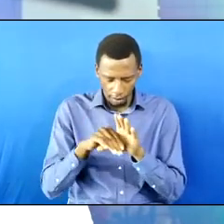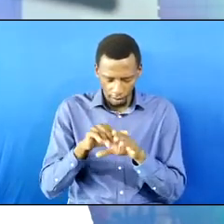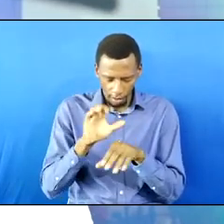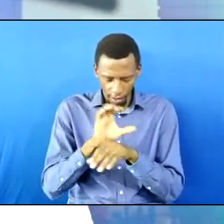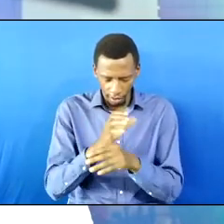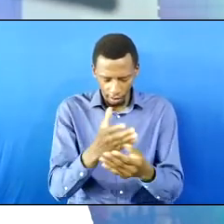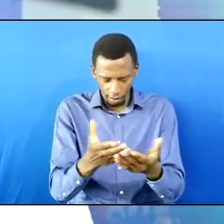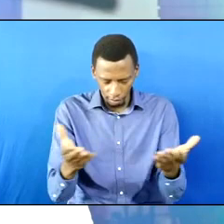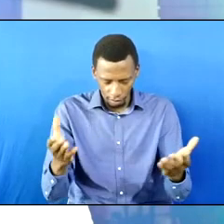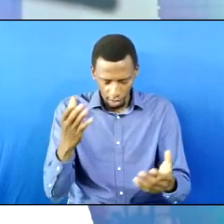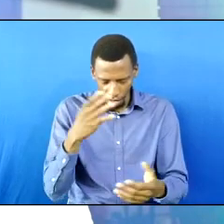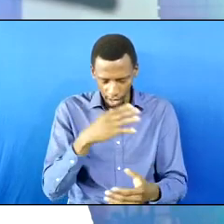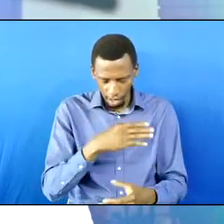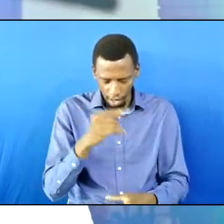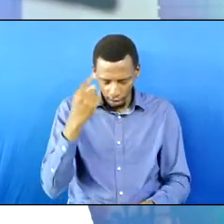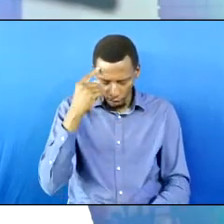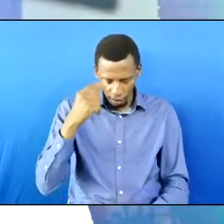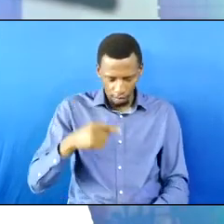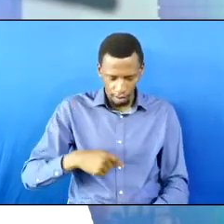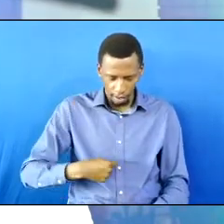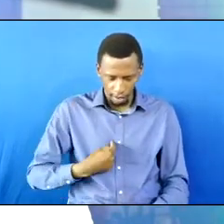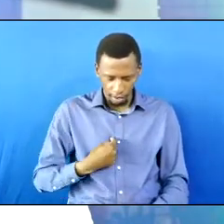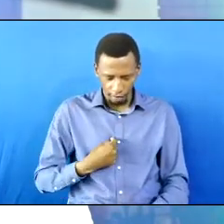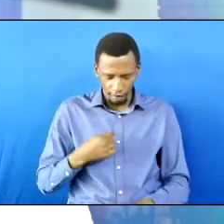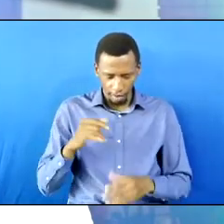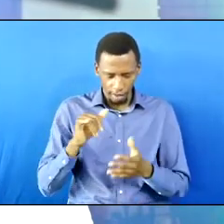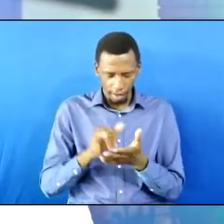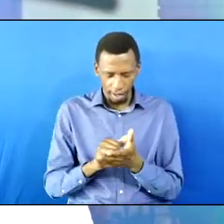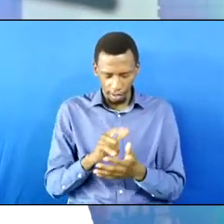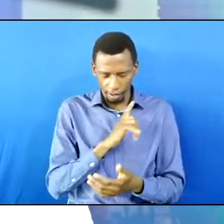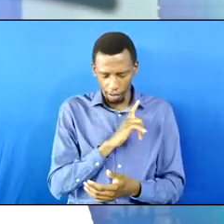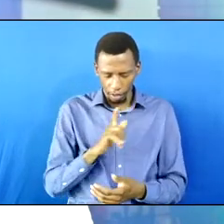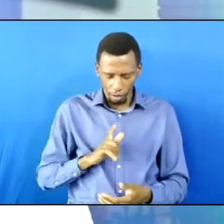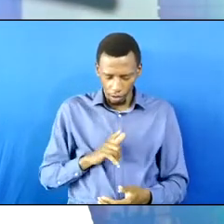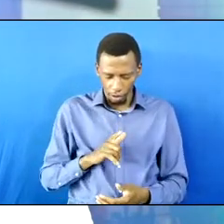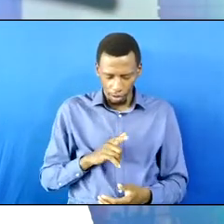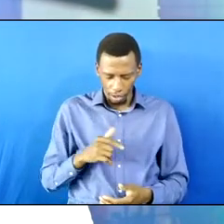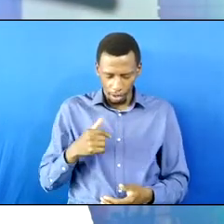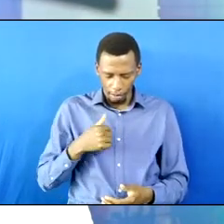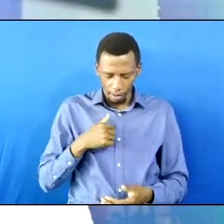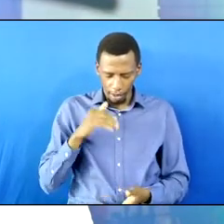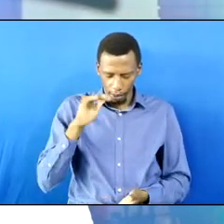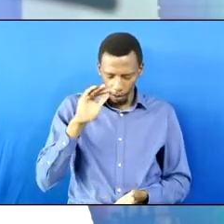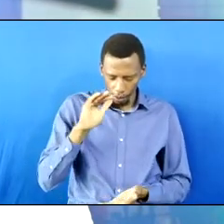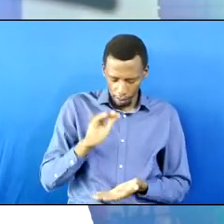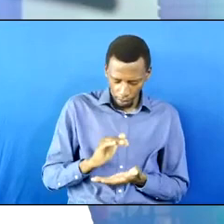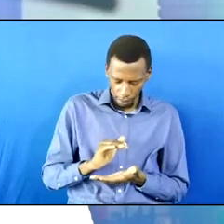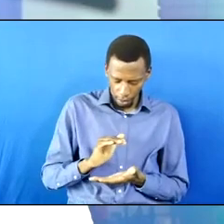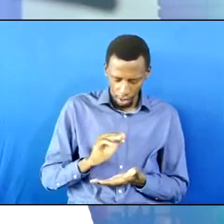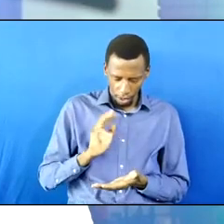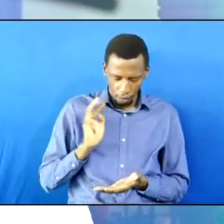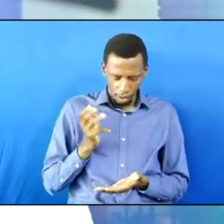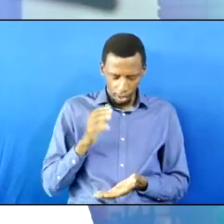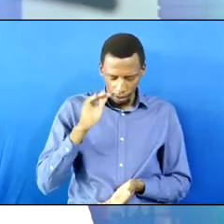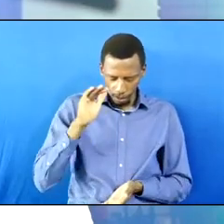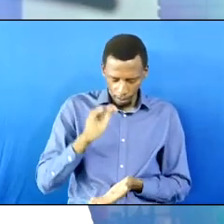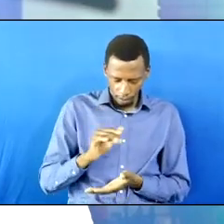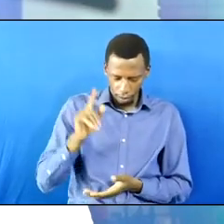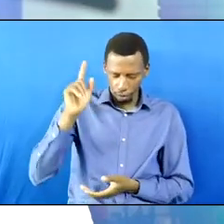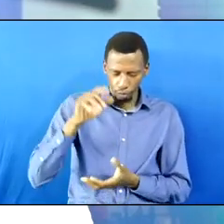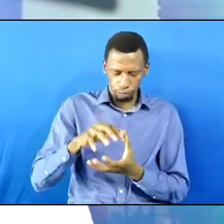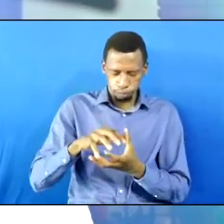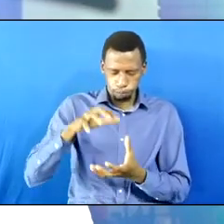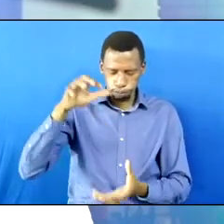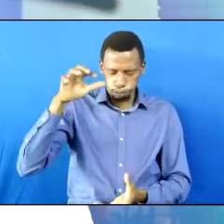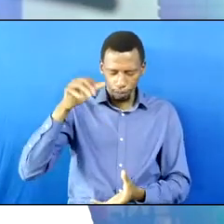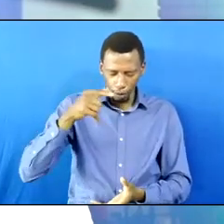myself. The Lord, we may decrease as you increase, that we may humble